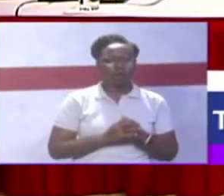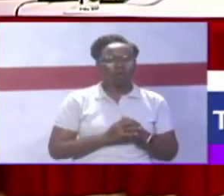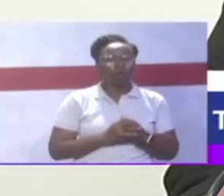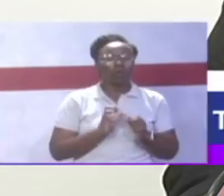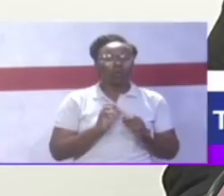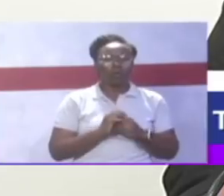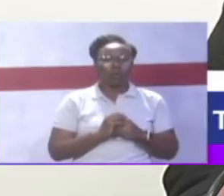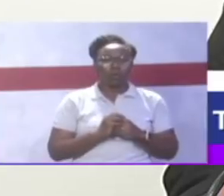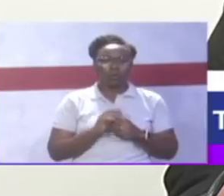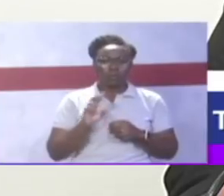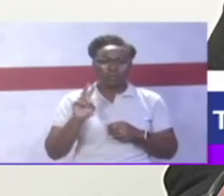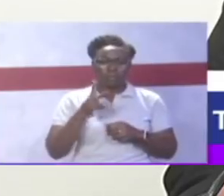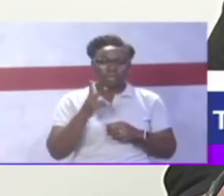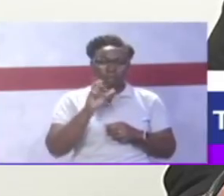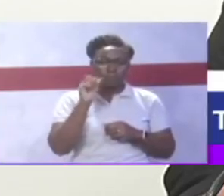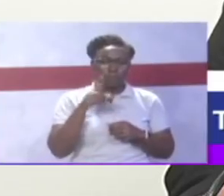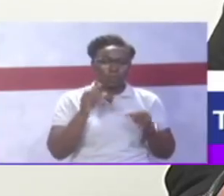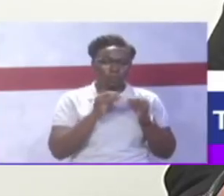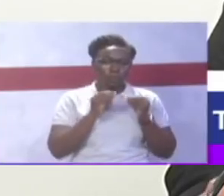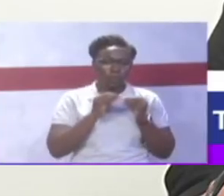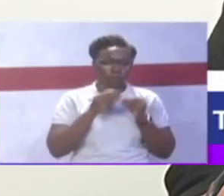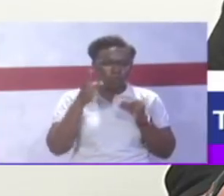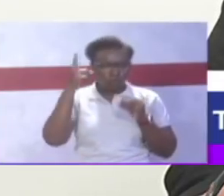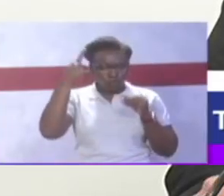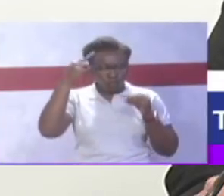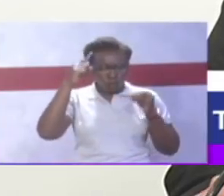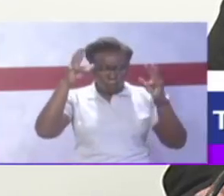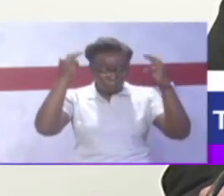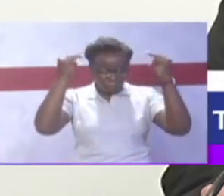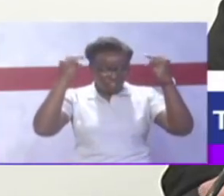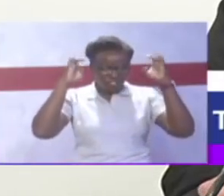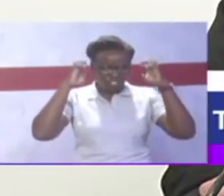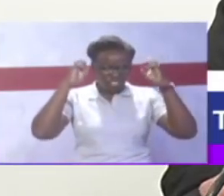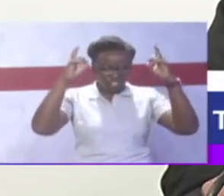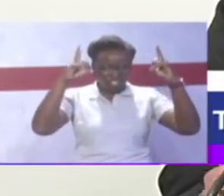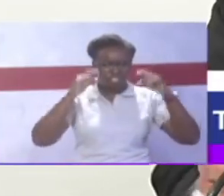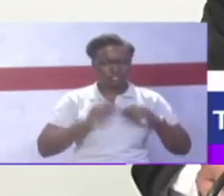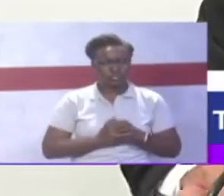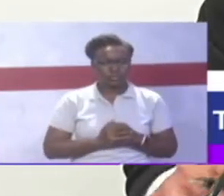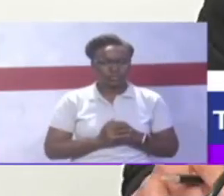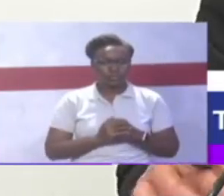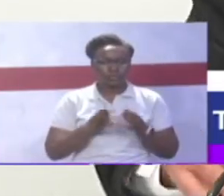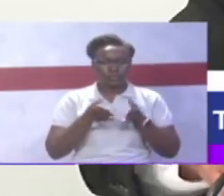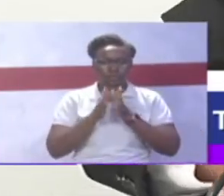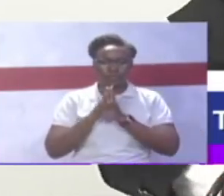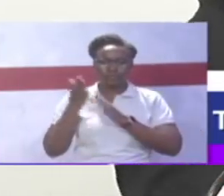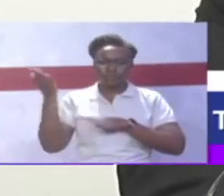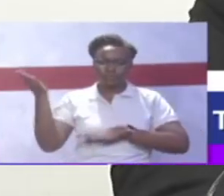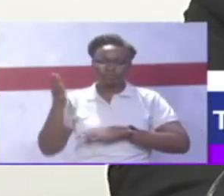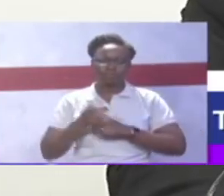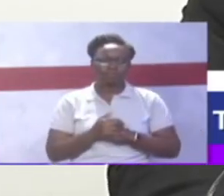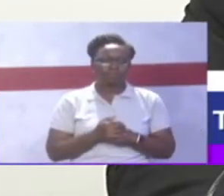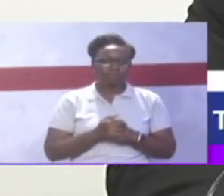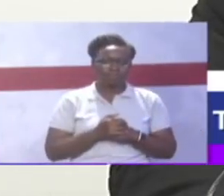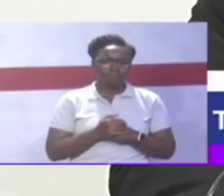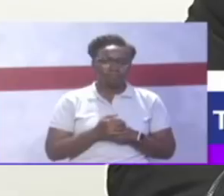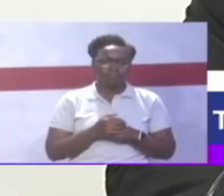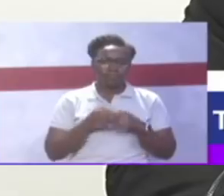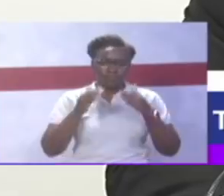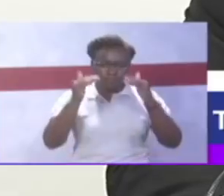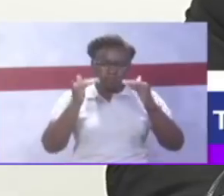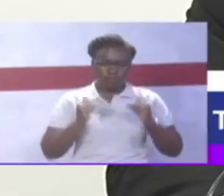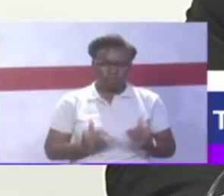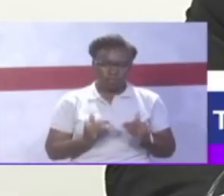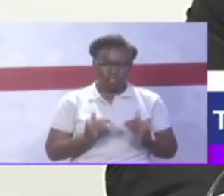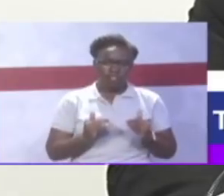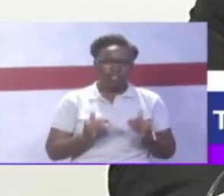and maybe you can pose that question to the Ministry of Education for them to give you that detail. In terms of the step-down facilities, so generally when we